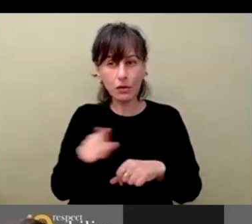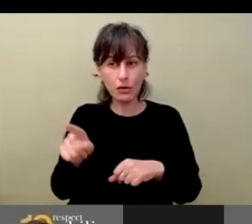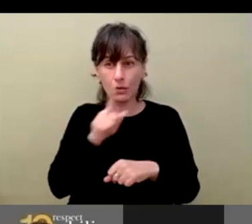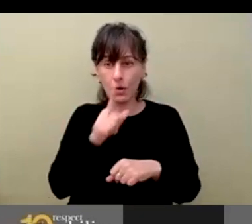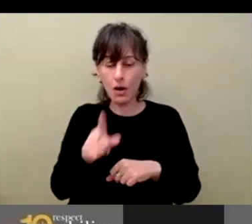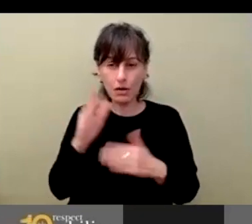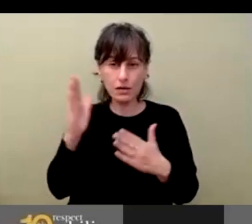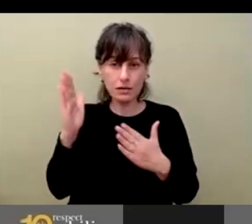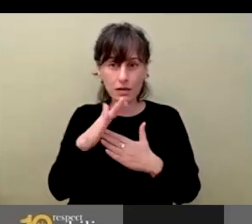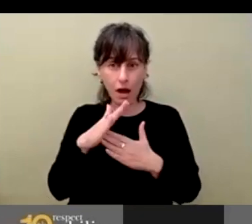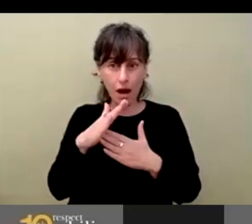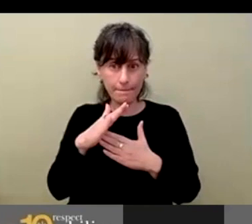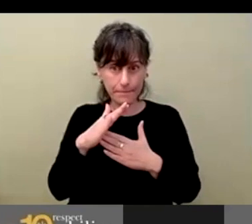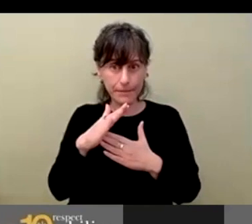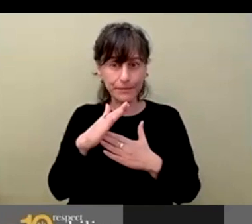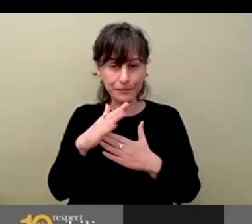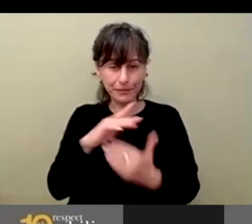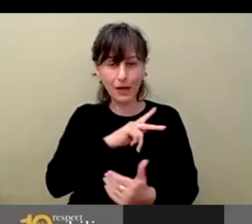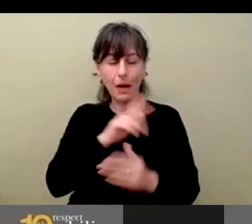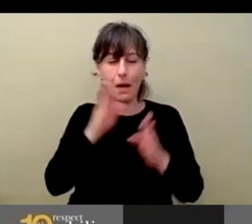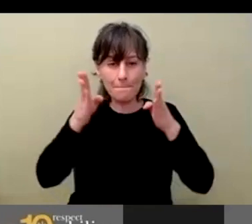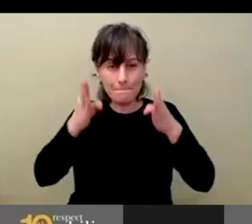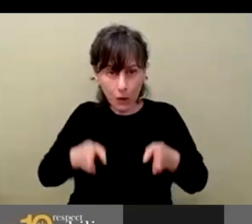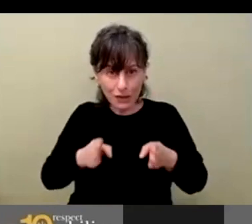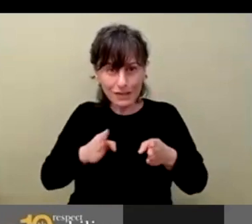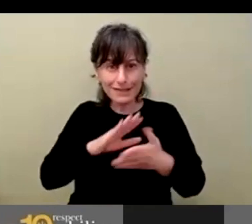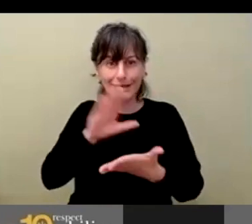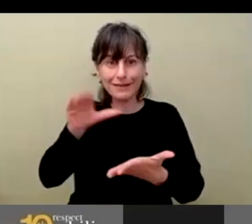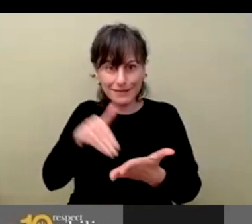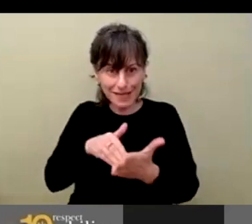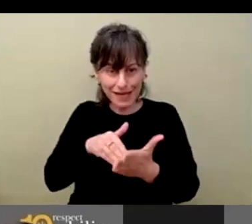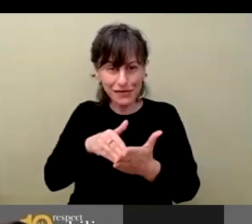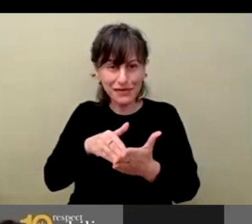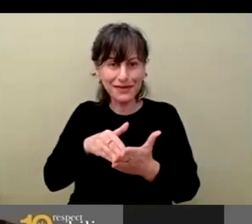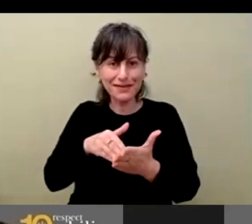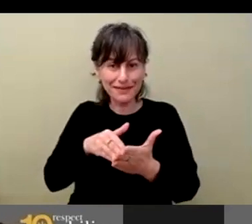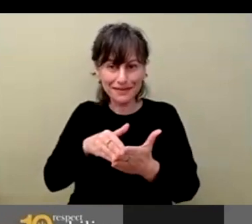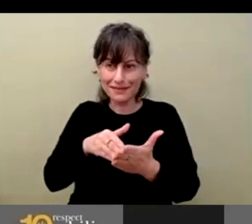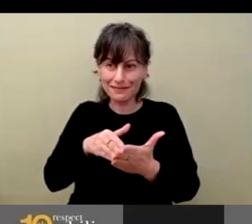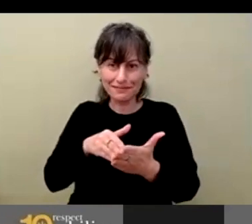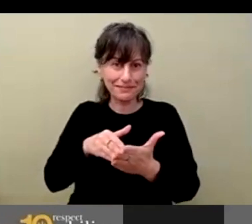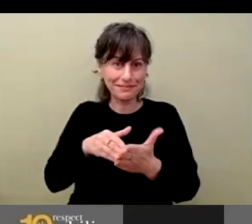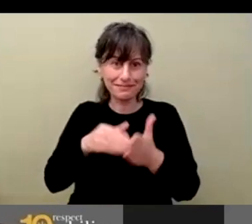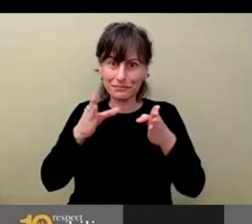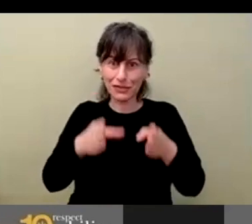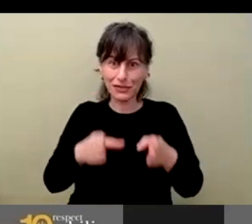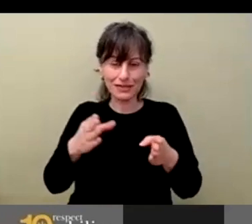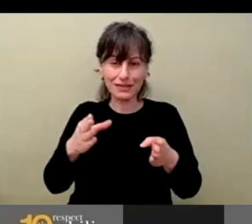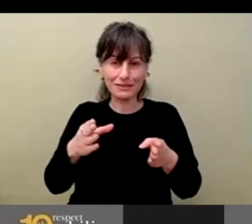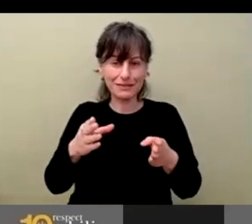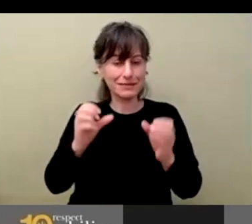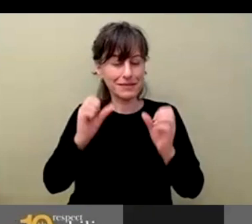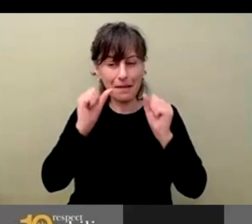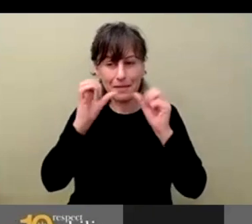the most person-centered person I've ever met. And so I think that you're amazing at